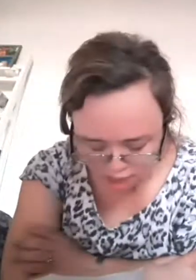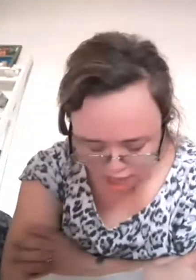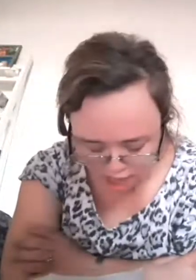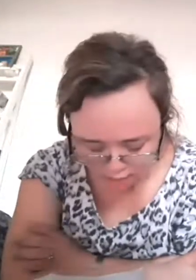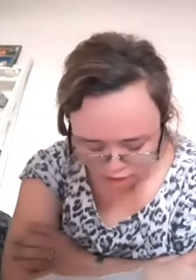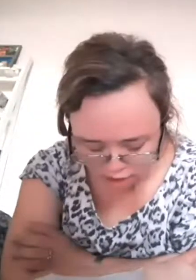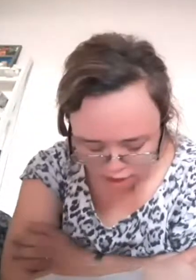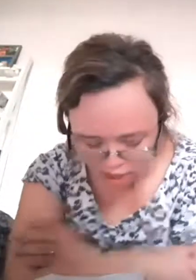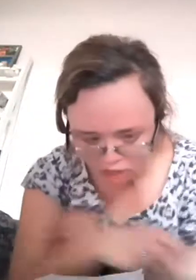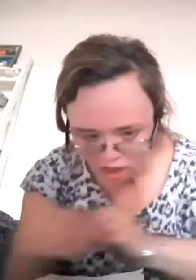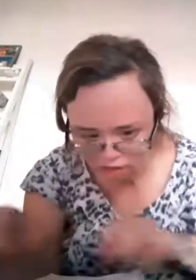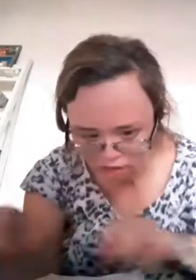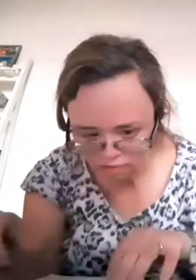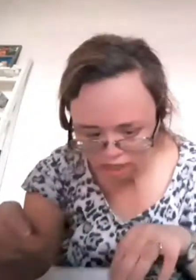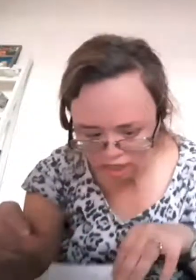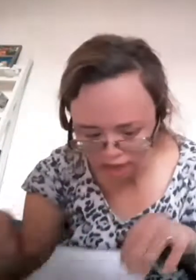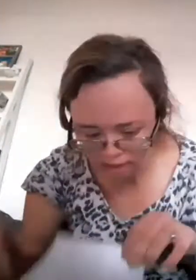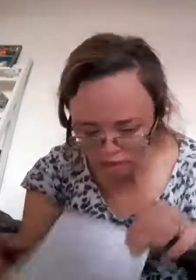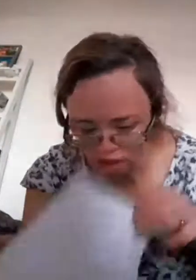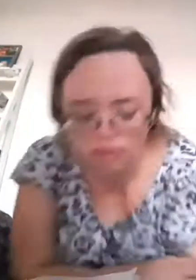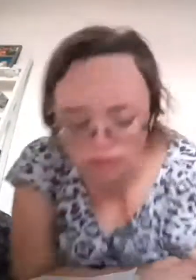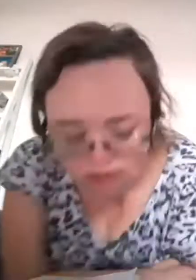We made that happen together.